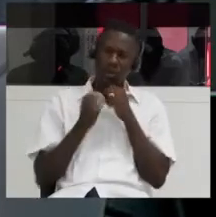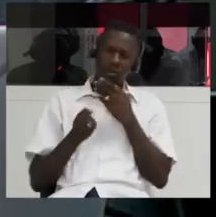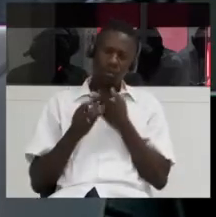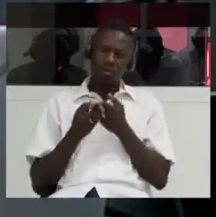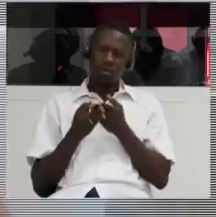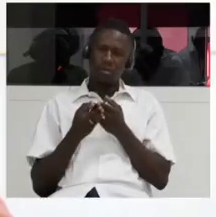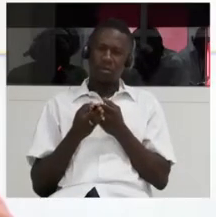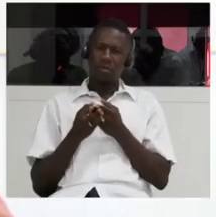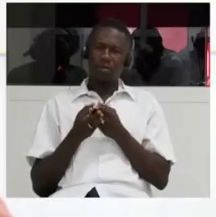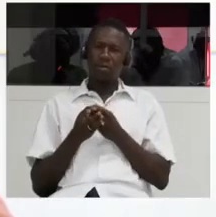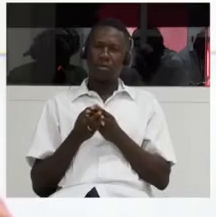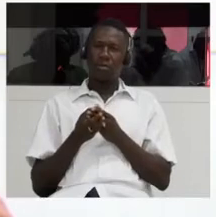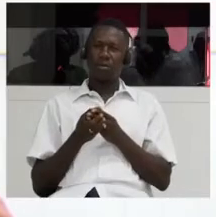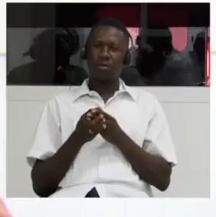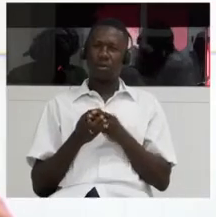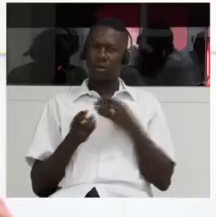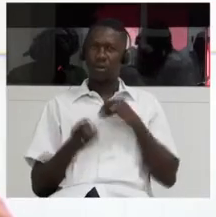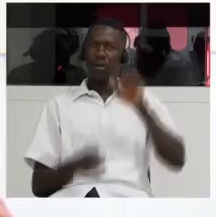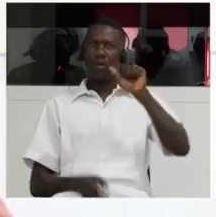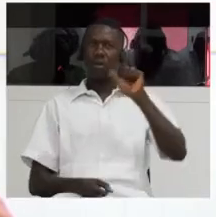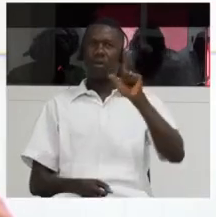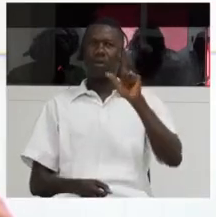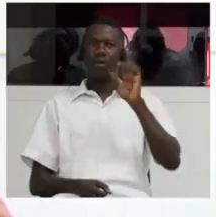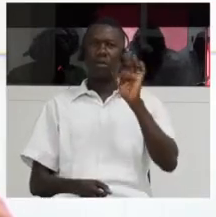Sana, I think Alfonso Suso was with him,